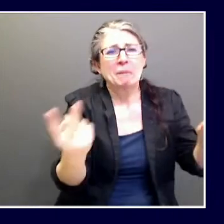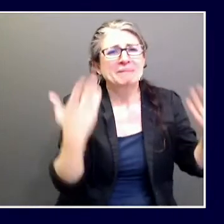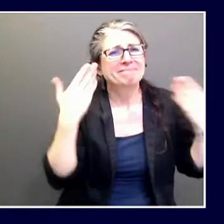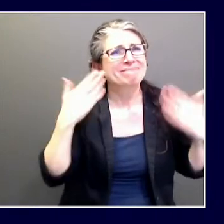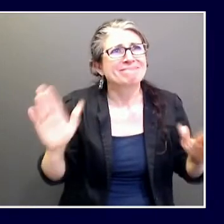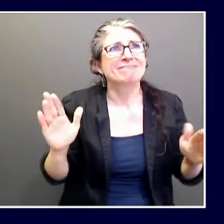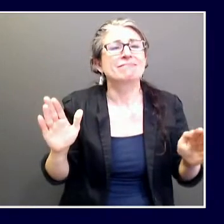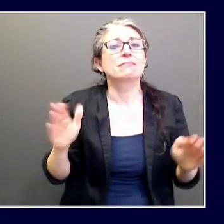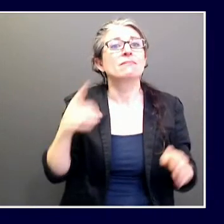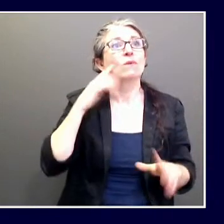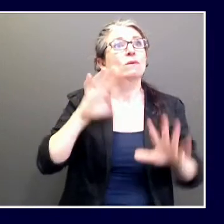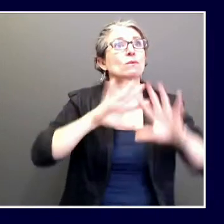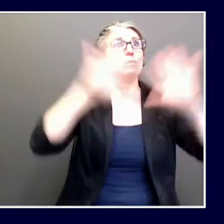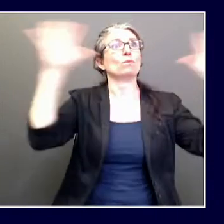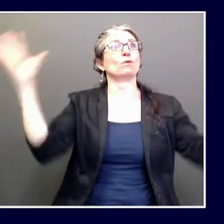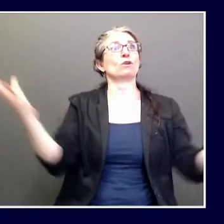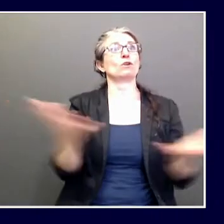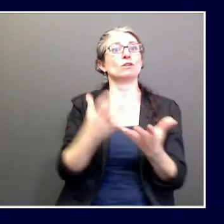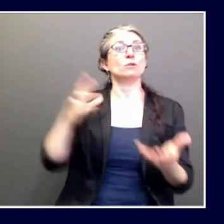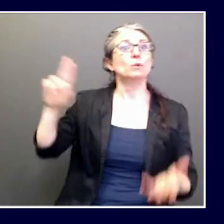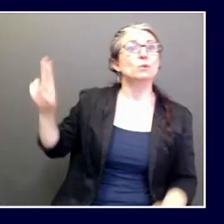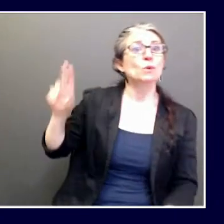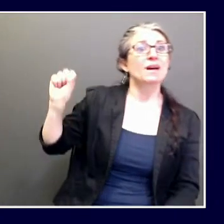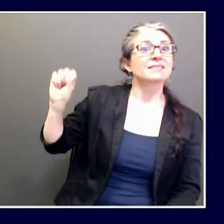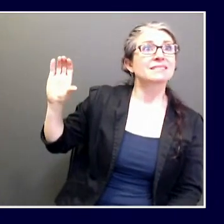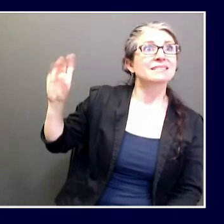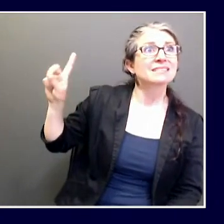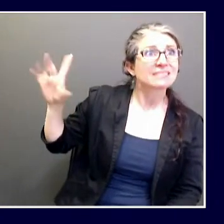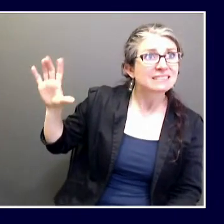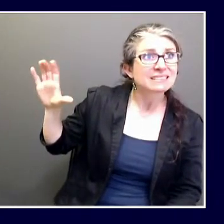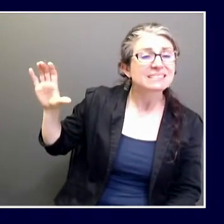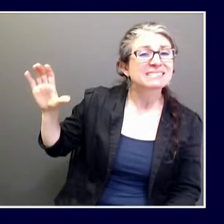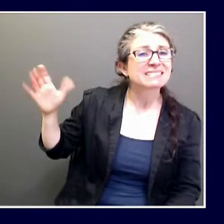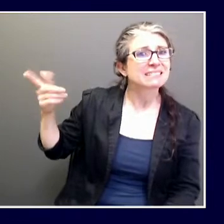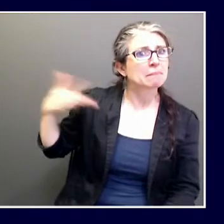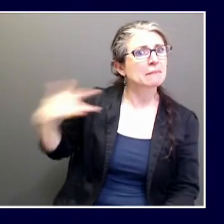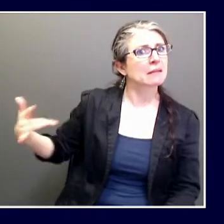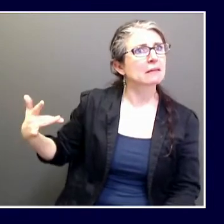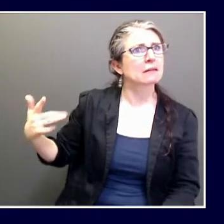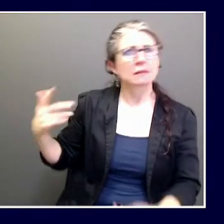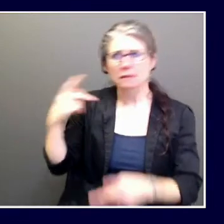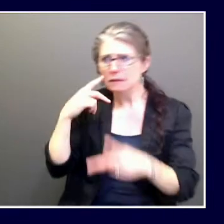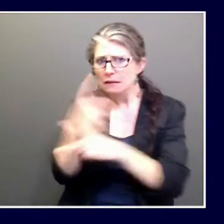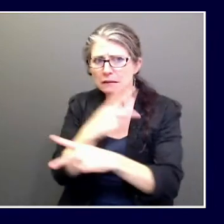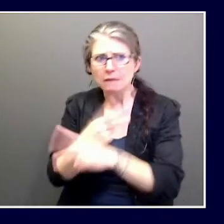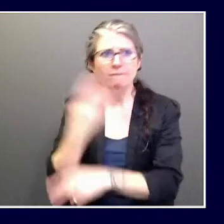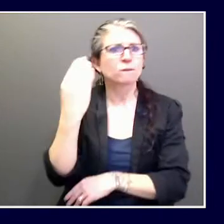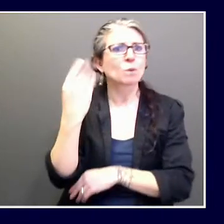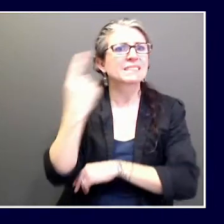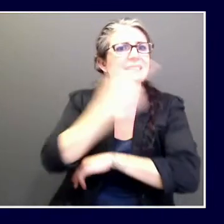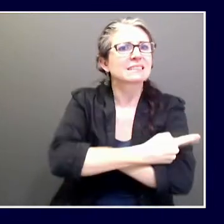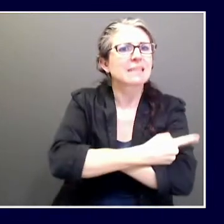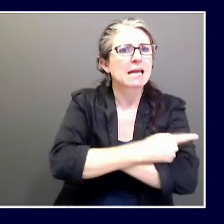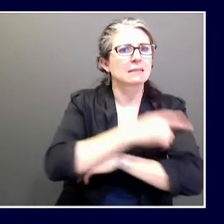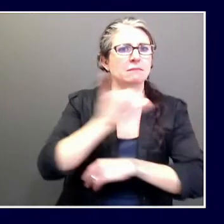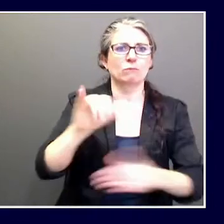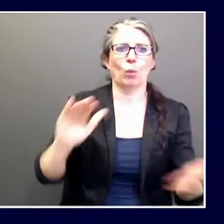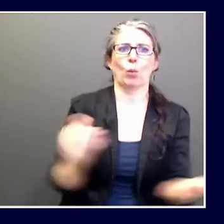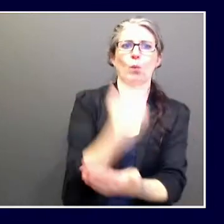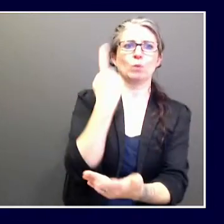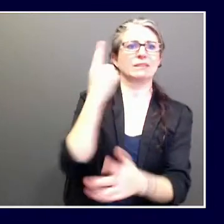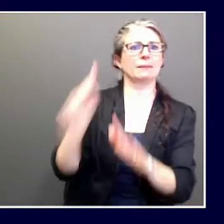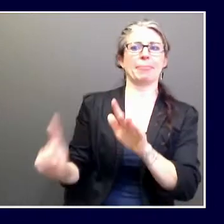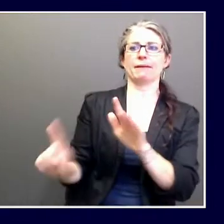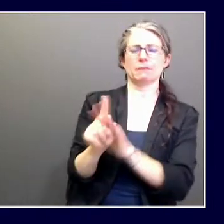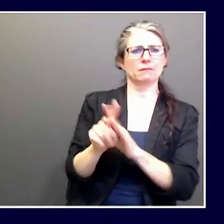the average is about 14 days. The reason I mention that in connection with contact tracing is that it's important to note that after 14